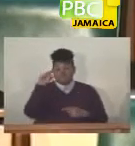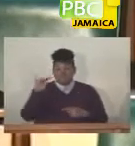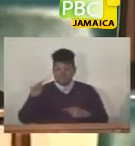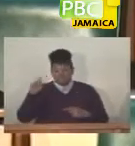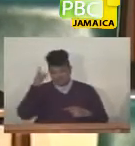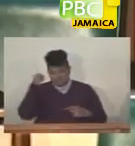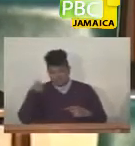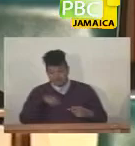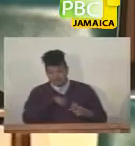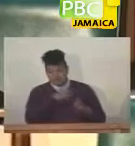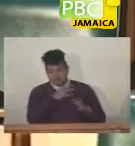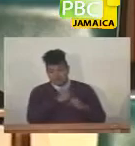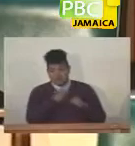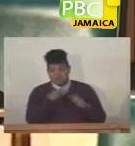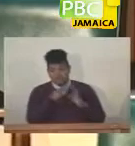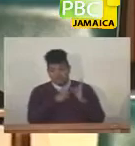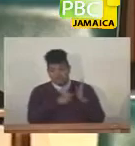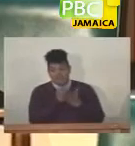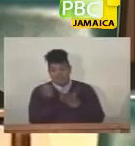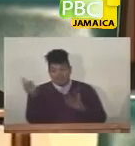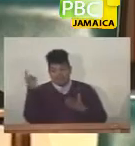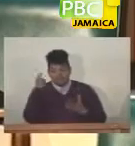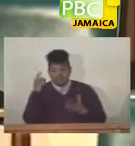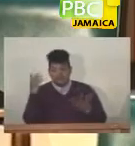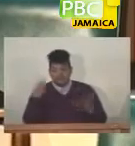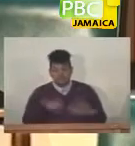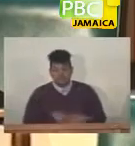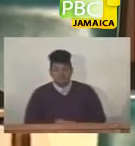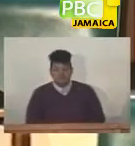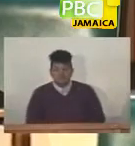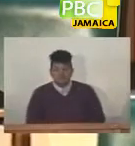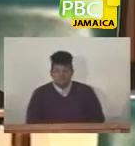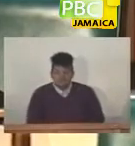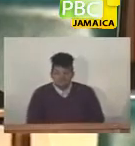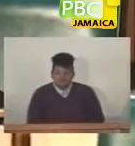because, of course, we had tabled the regulations last week.